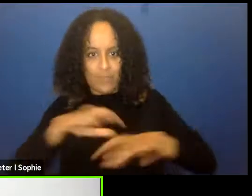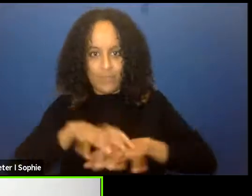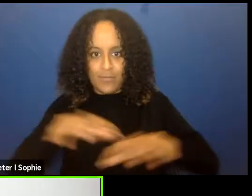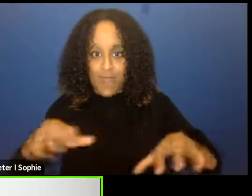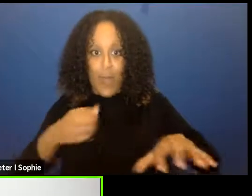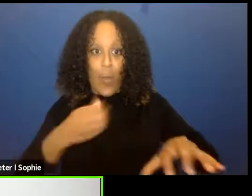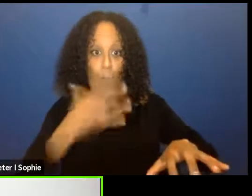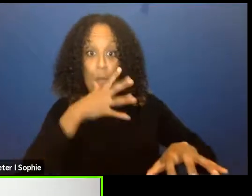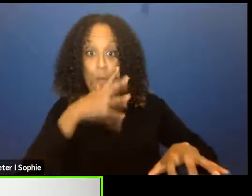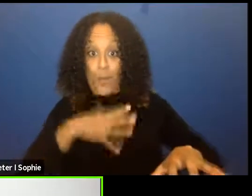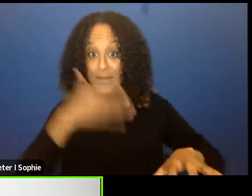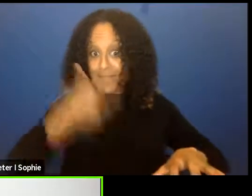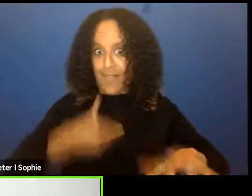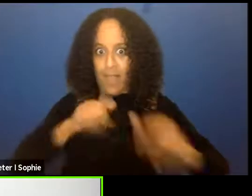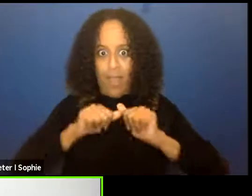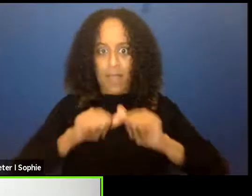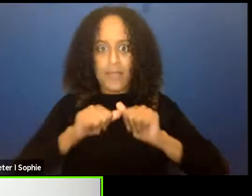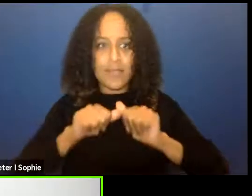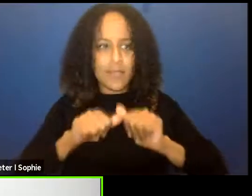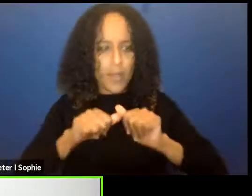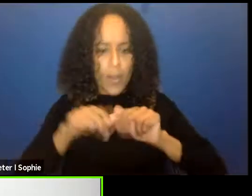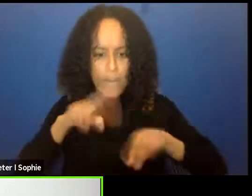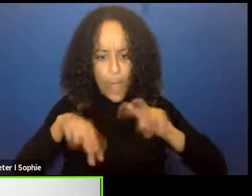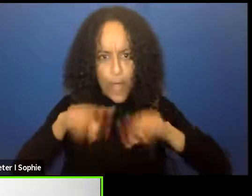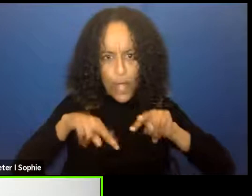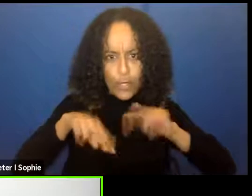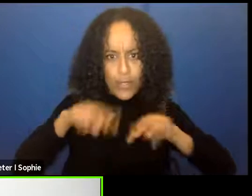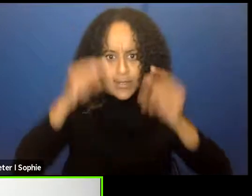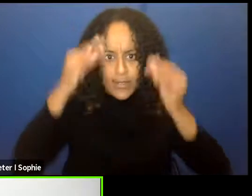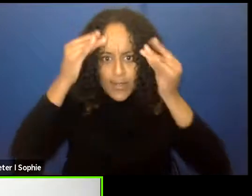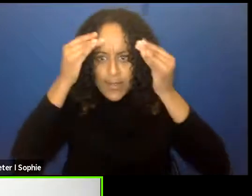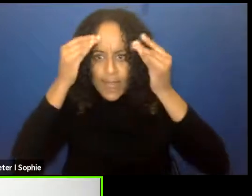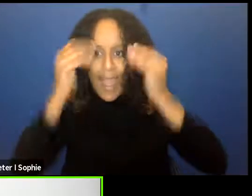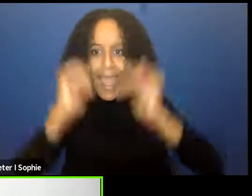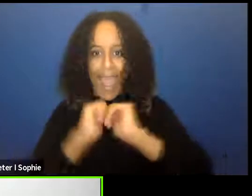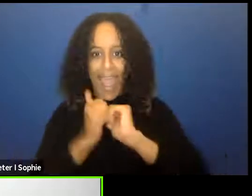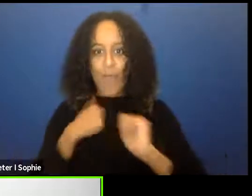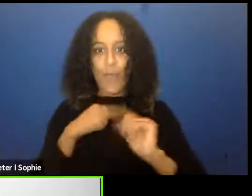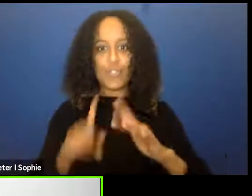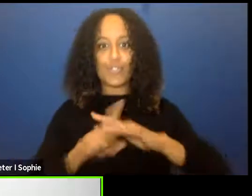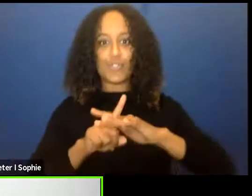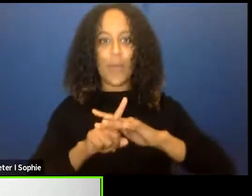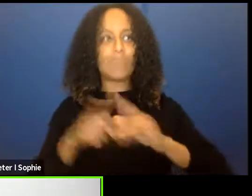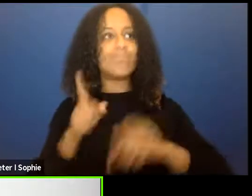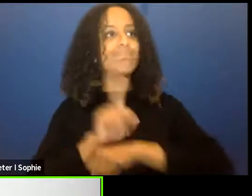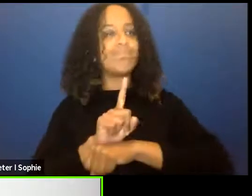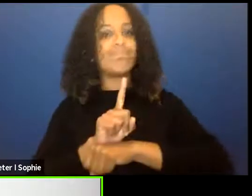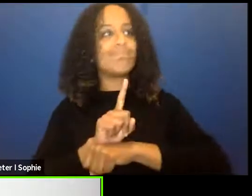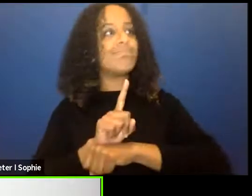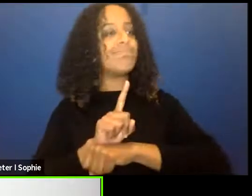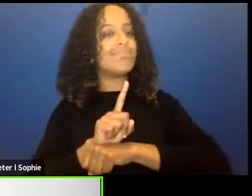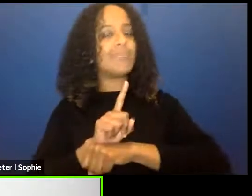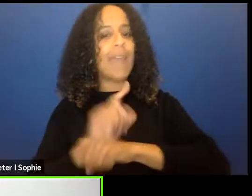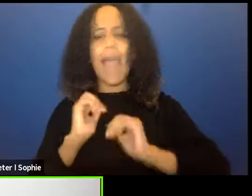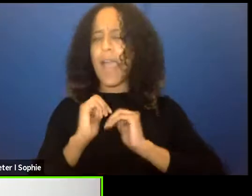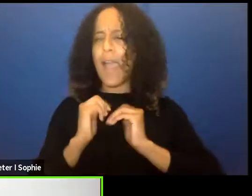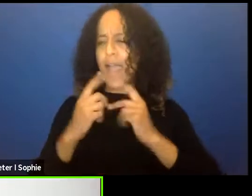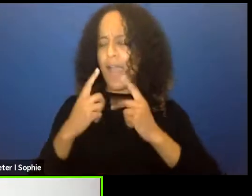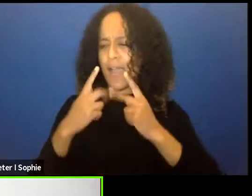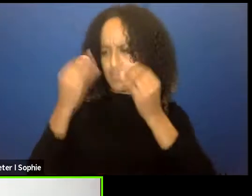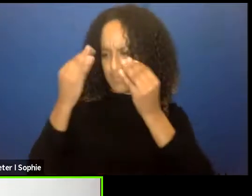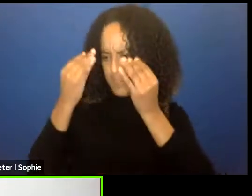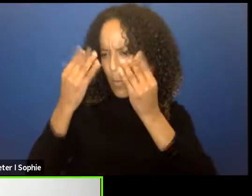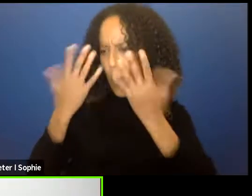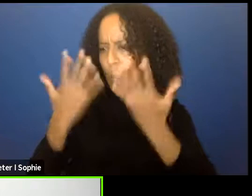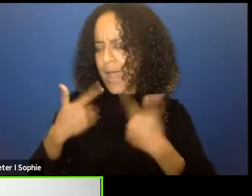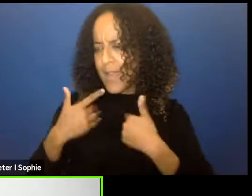as well, constantly kind of monitoring how I'm showing up and monitoring what I'm saying and how I'm